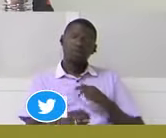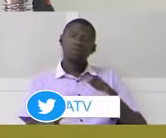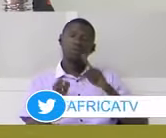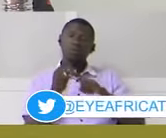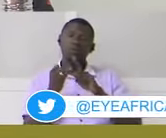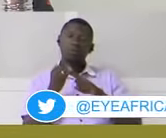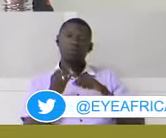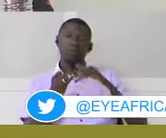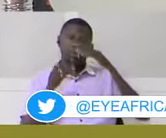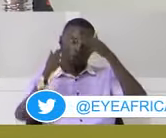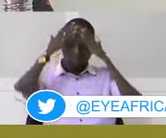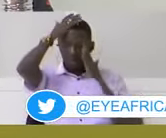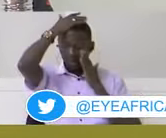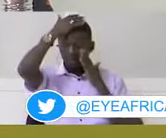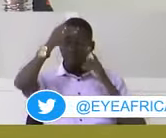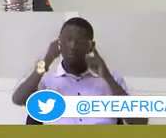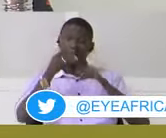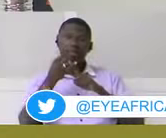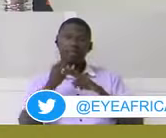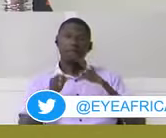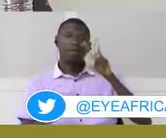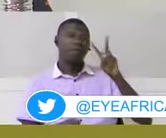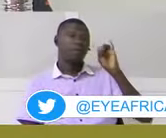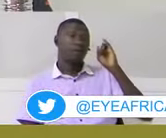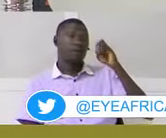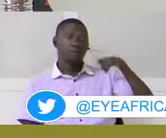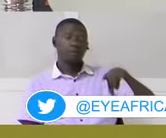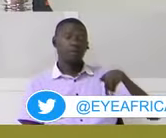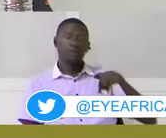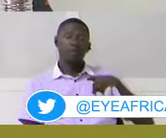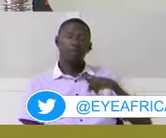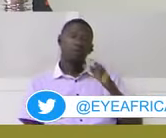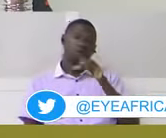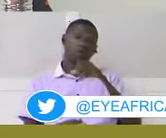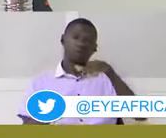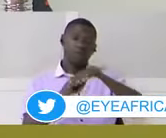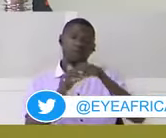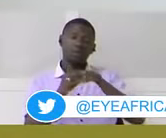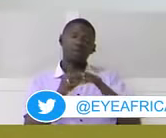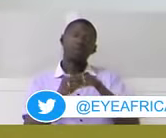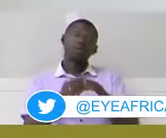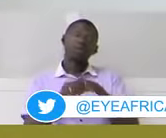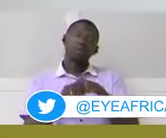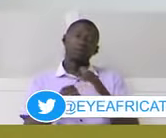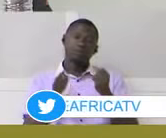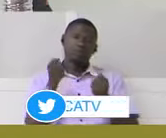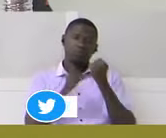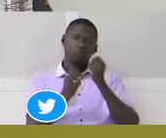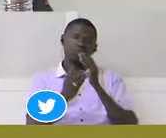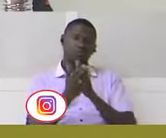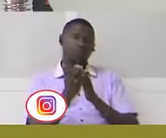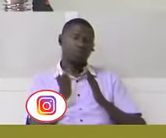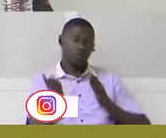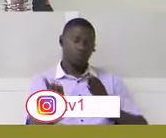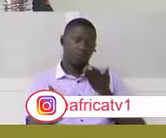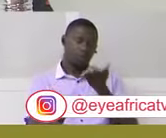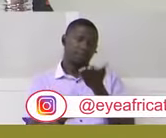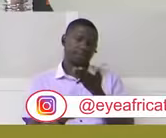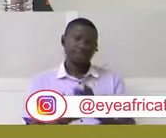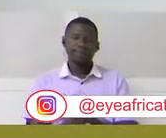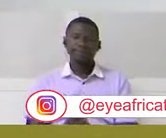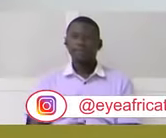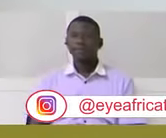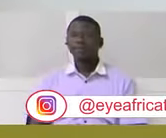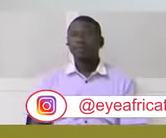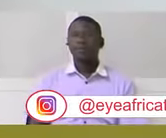VIPs that were part of that convoy. Soja ro lumenu bije ani VIP lu wale be convoy nyingo no?